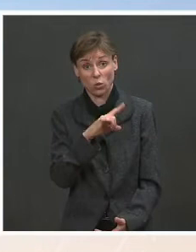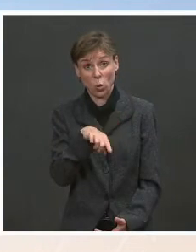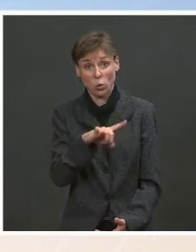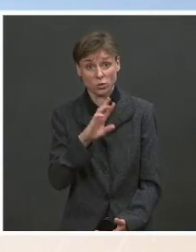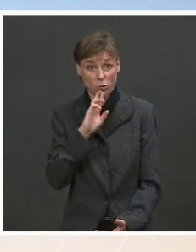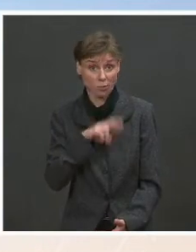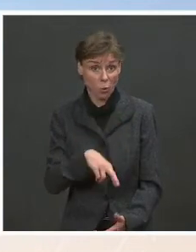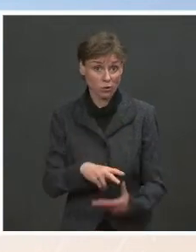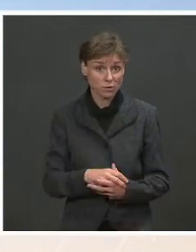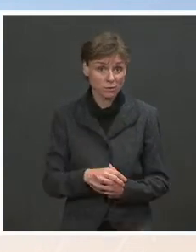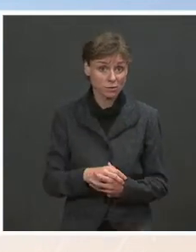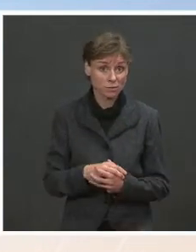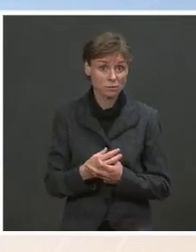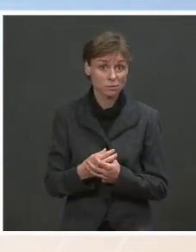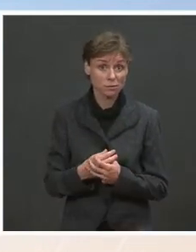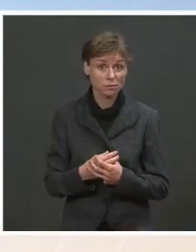that